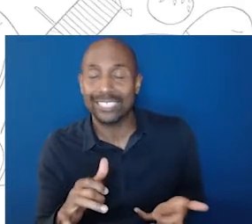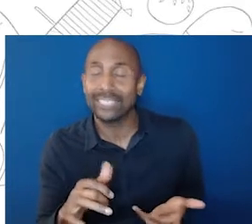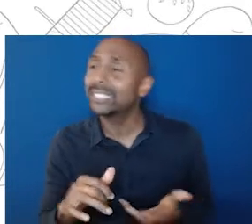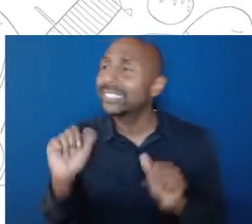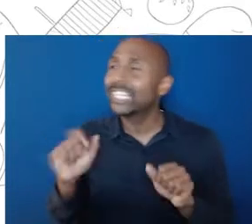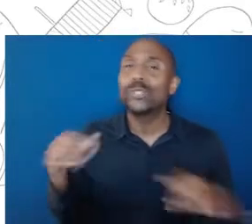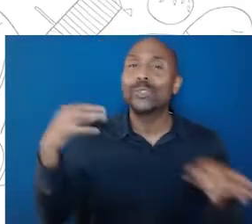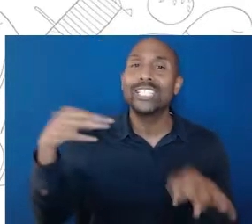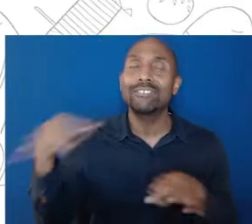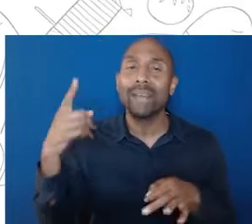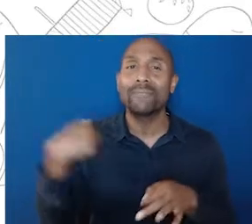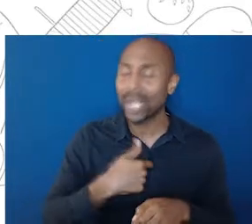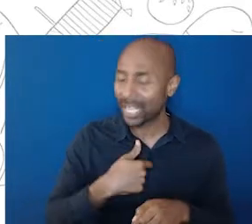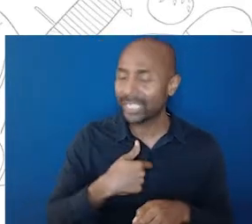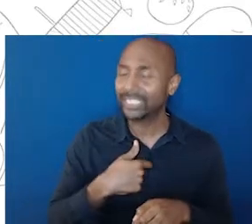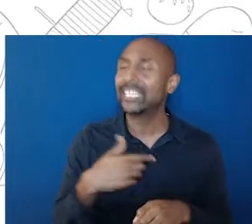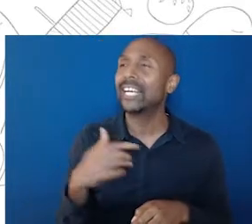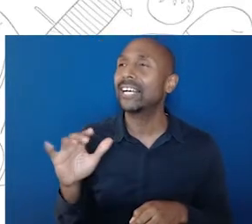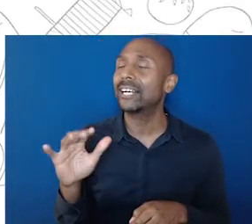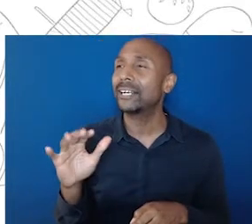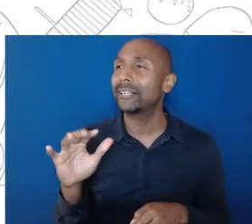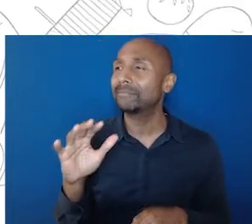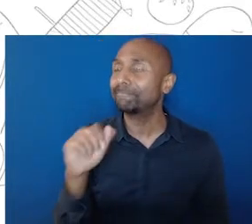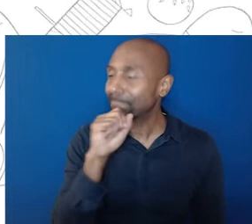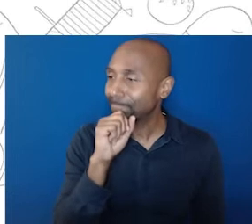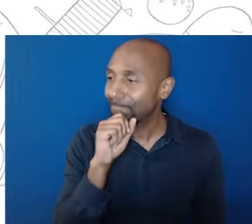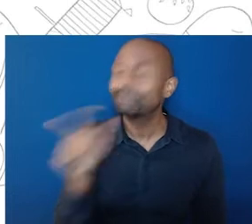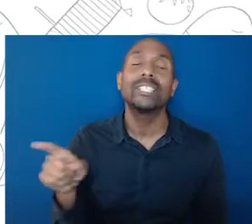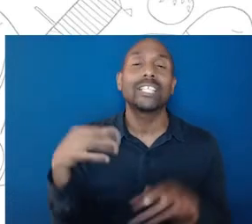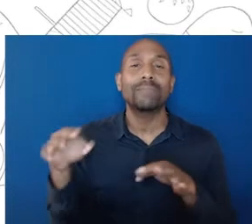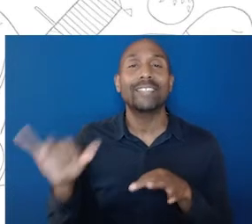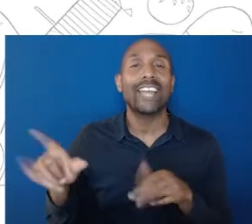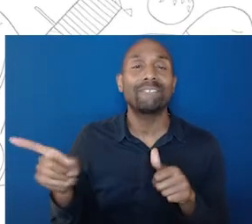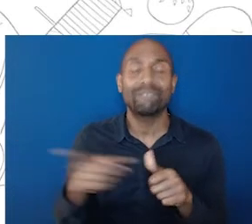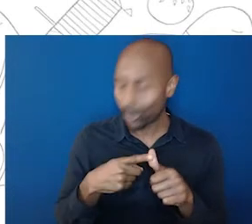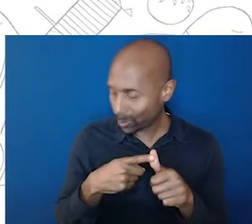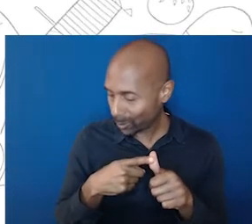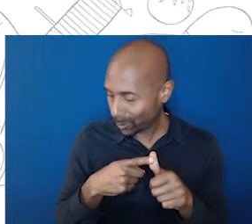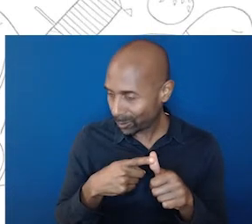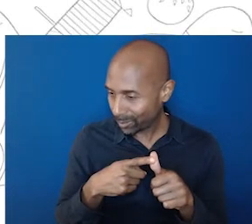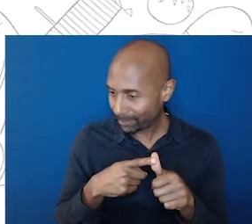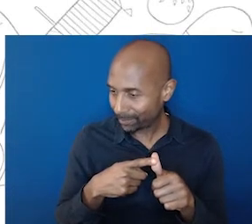Uh-huh. And could you describe just really quickly that first